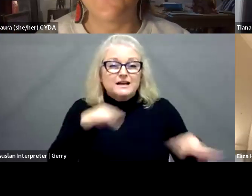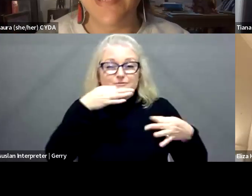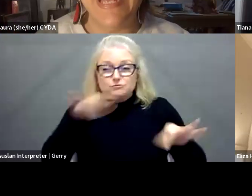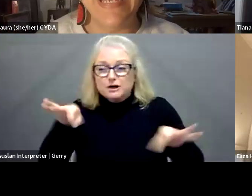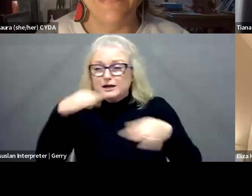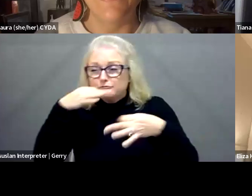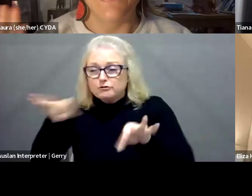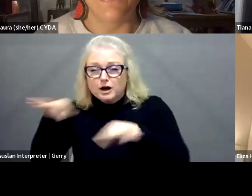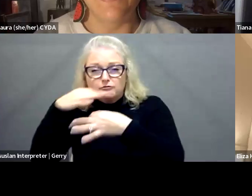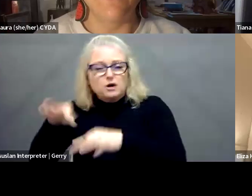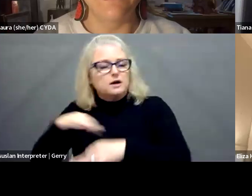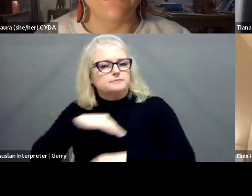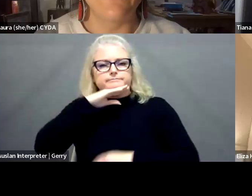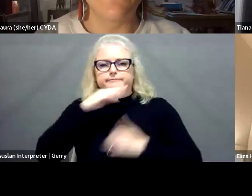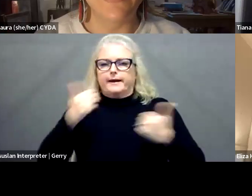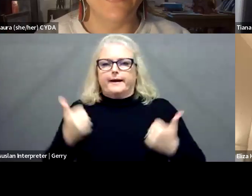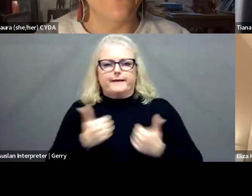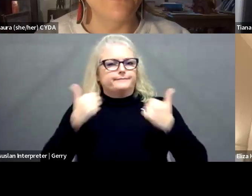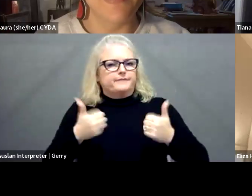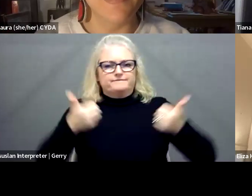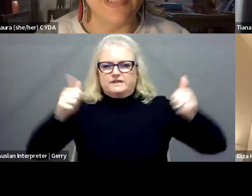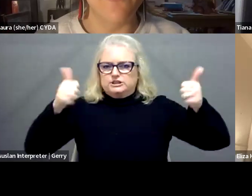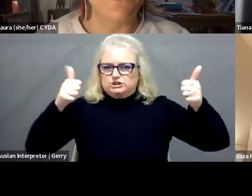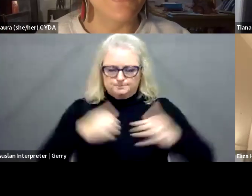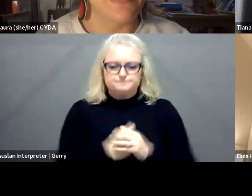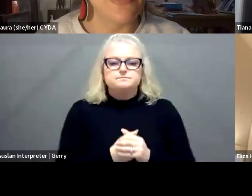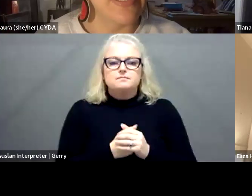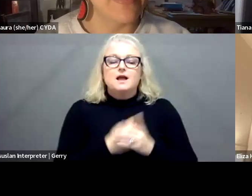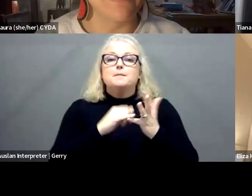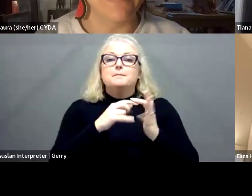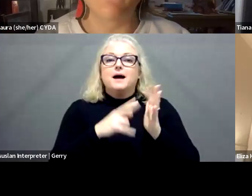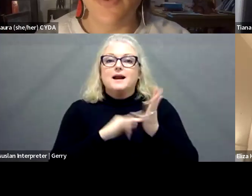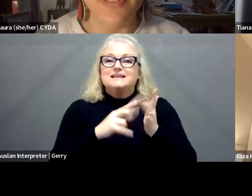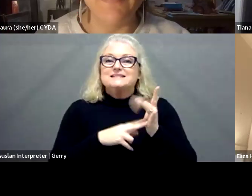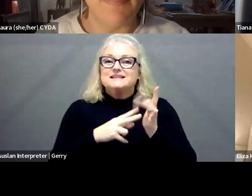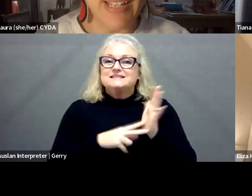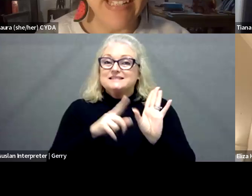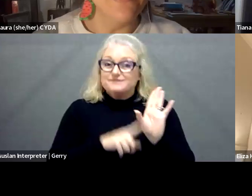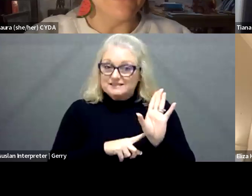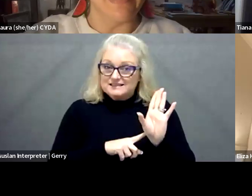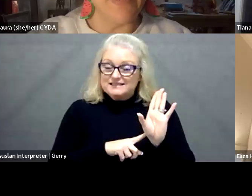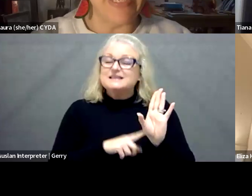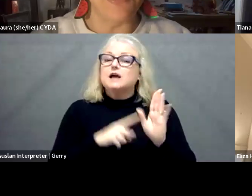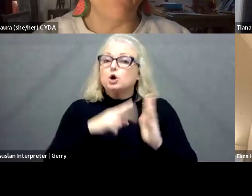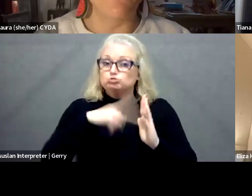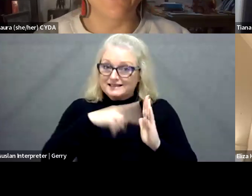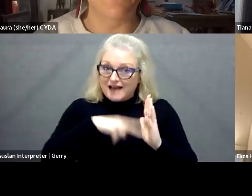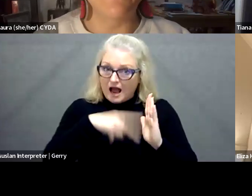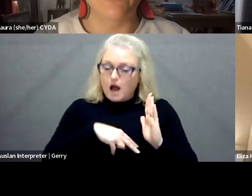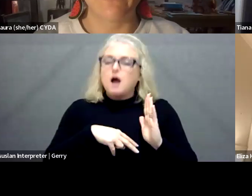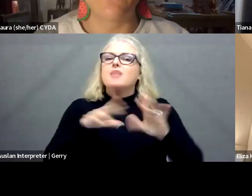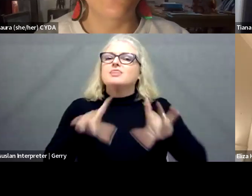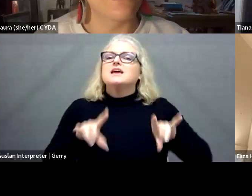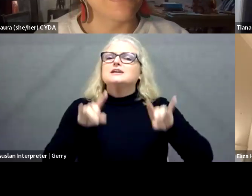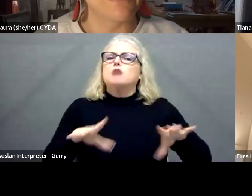looking for a sensitivity reader, a good place to start would be the Australian Society of Authors website. They actually have a